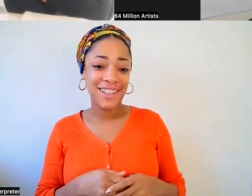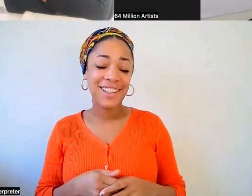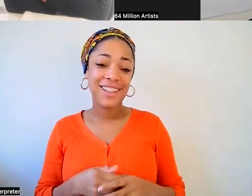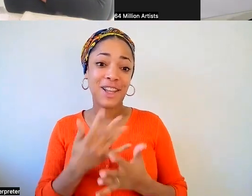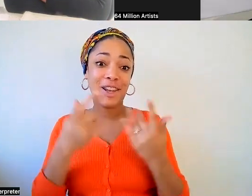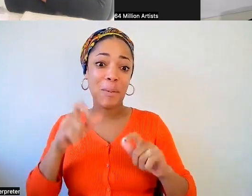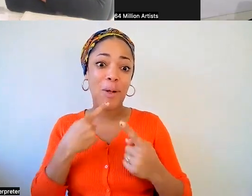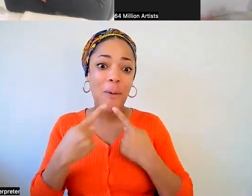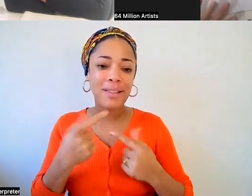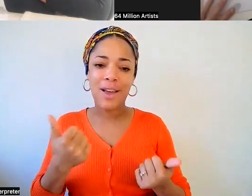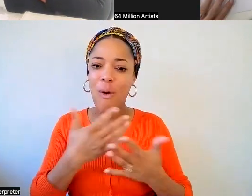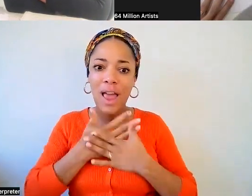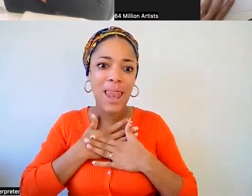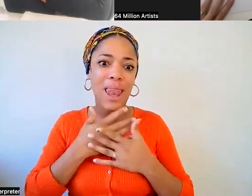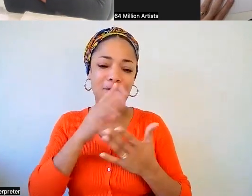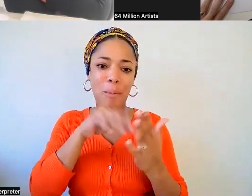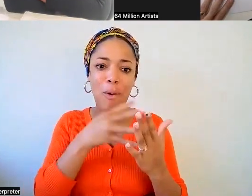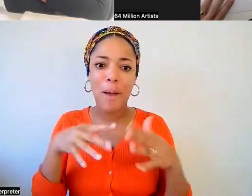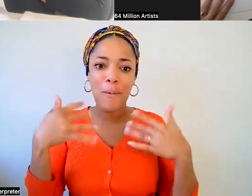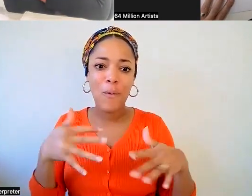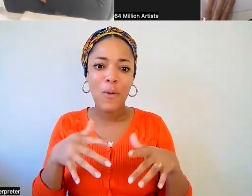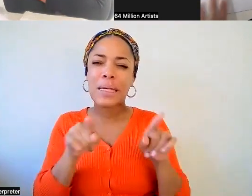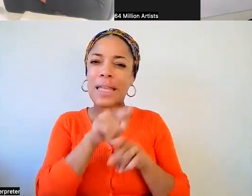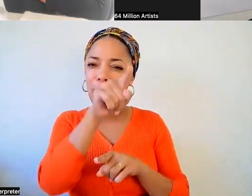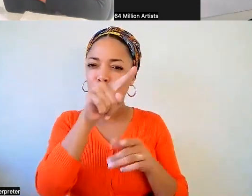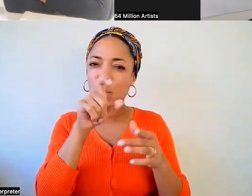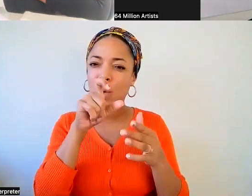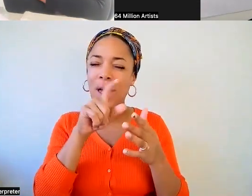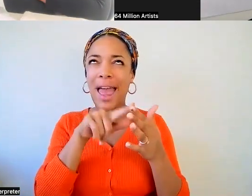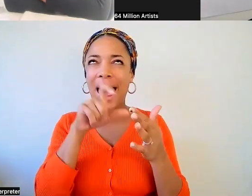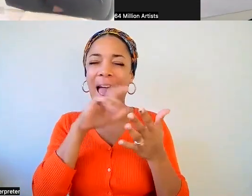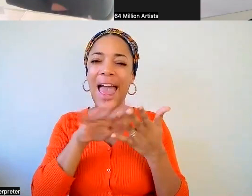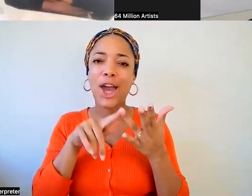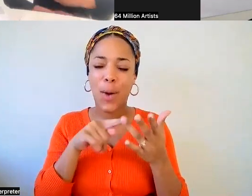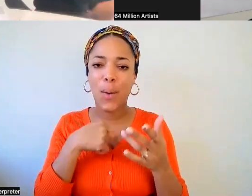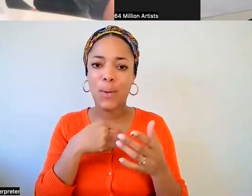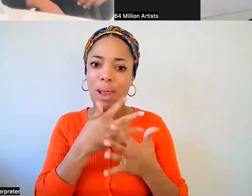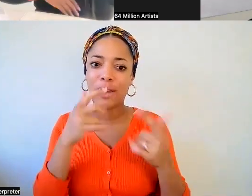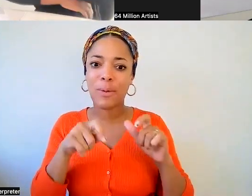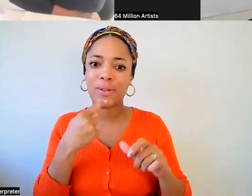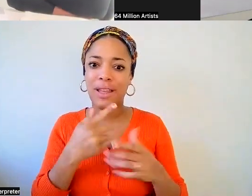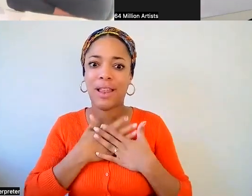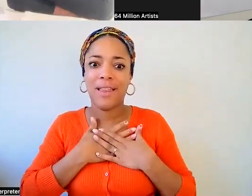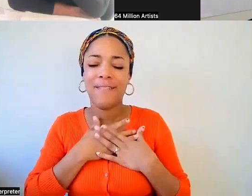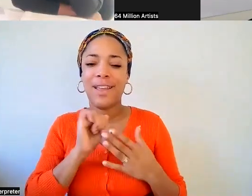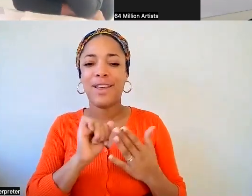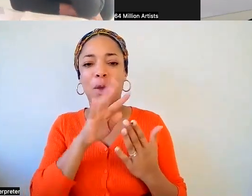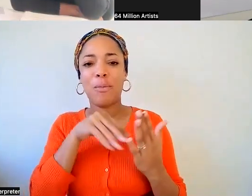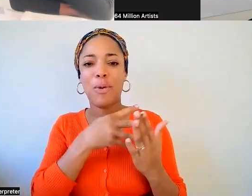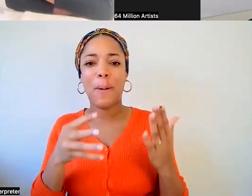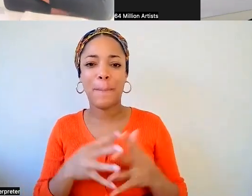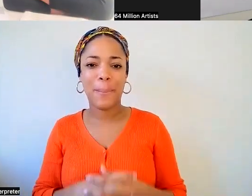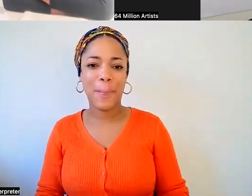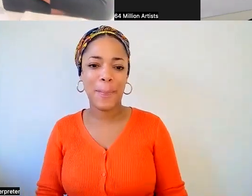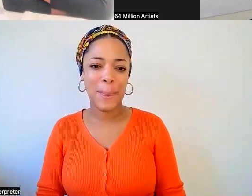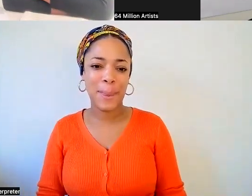absolutely love your poem. Yeah. As well as you, Echo, as well. So well done. I'll step back to you. Well done. Step, step. I just love how